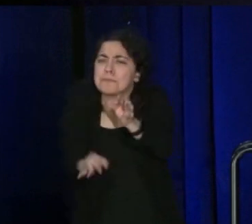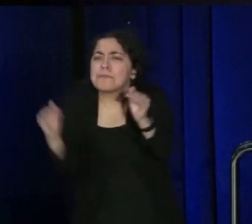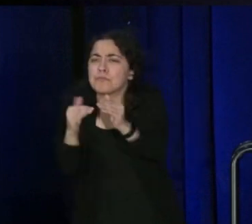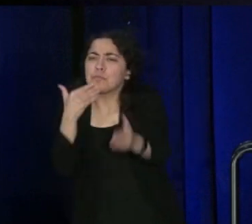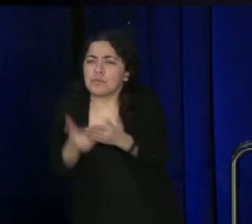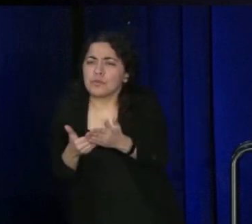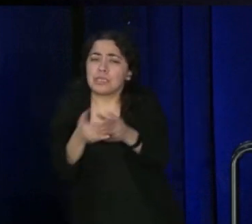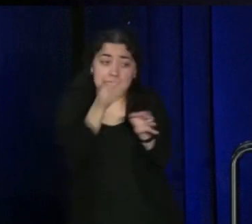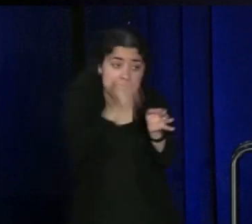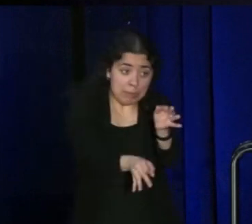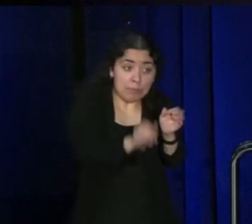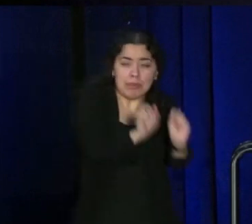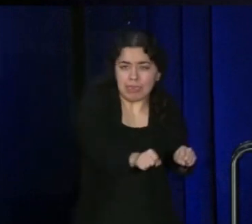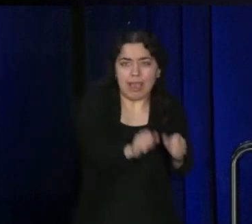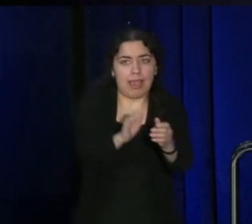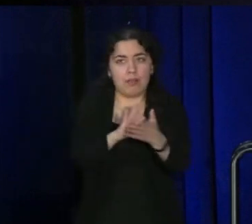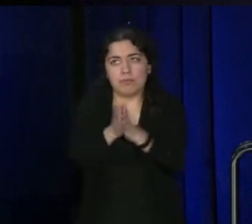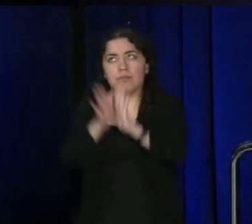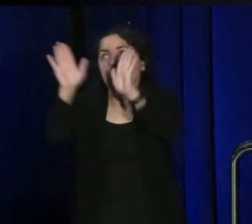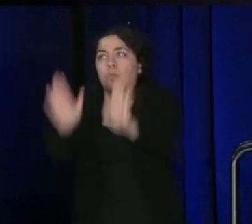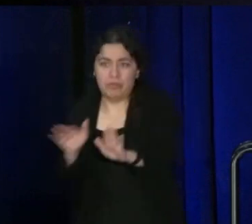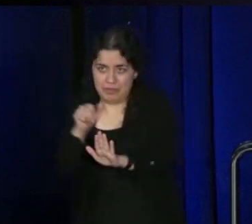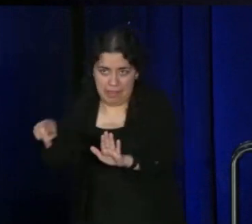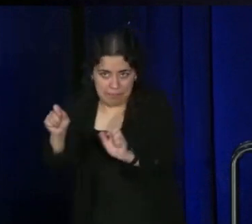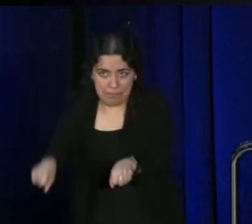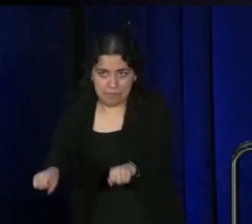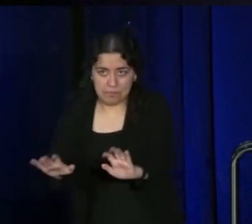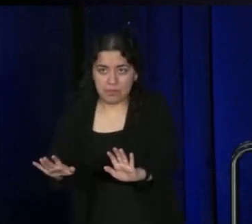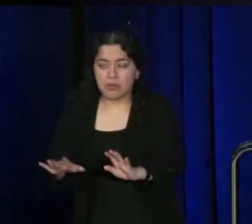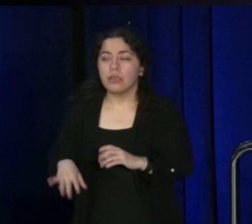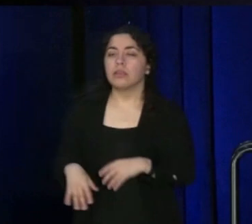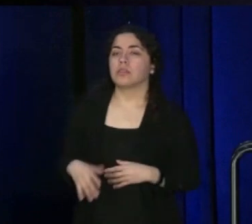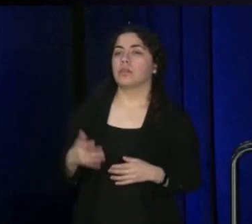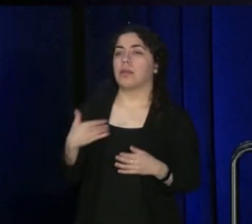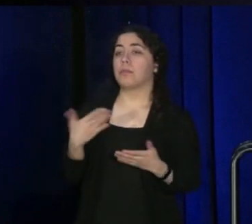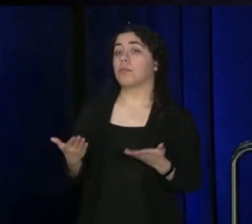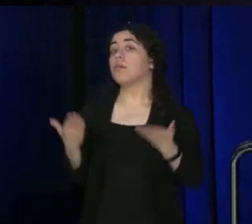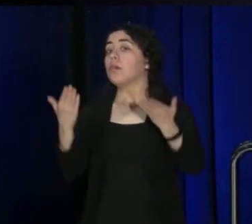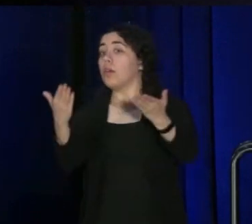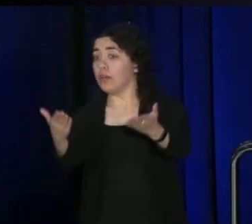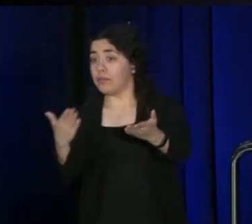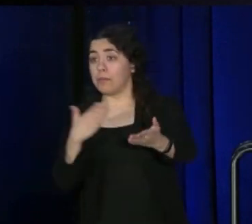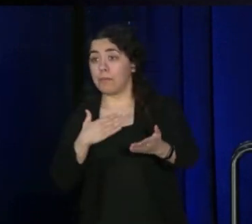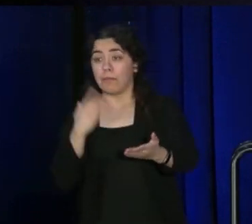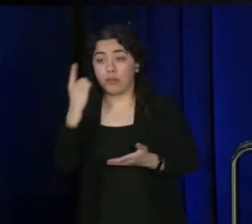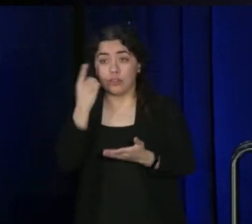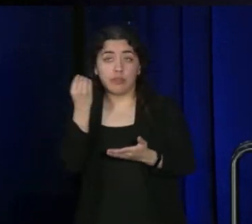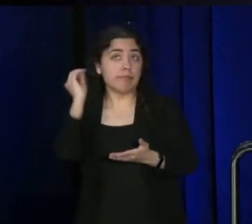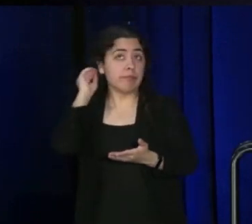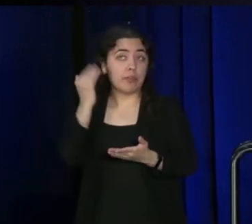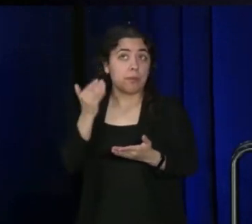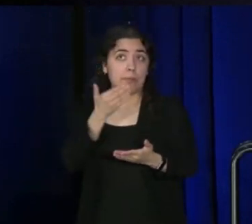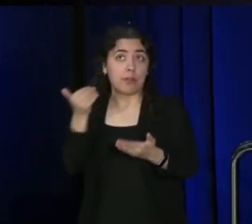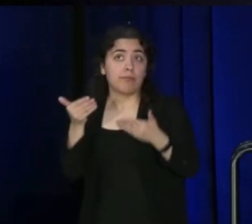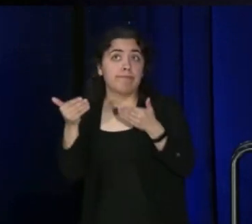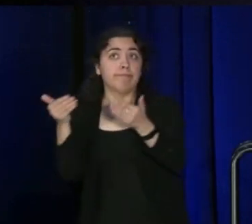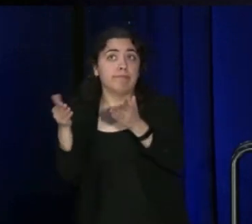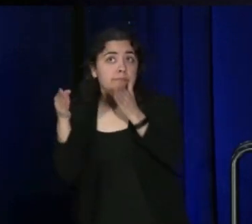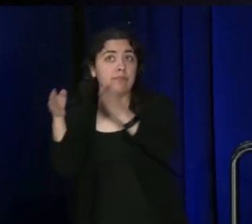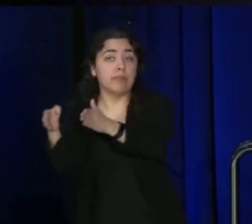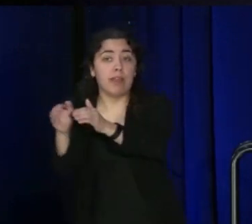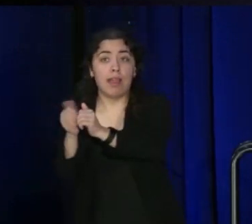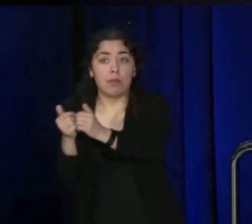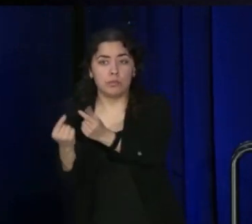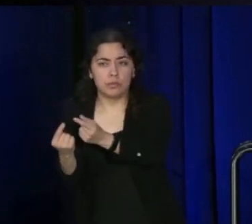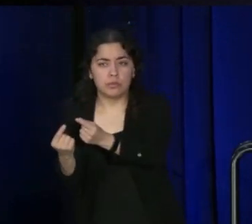simple and build great applications. So let me offer my consideration for a better path forward. One is building